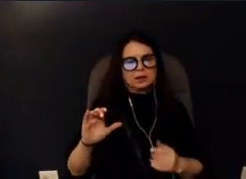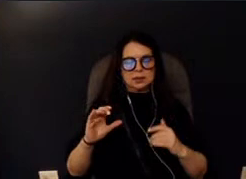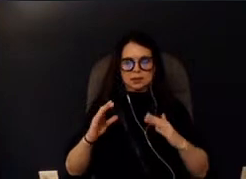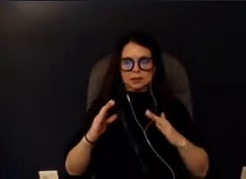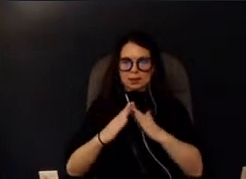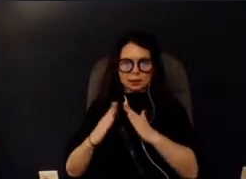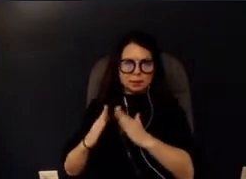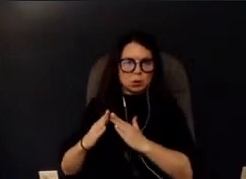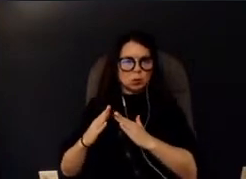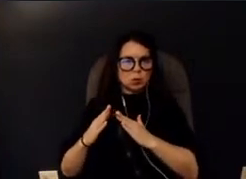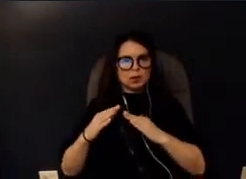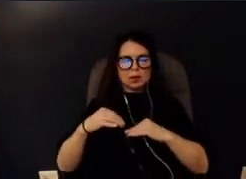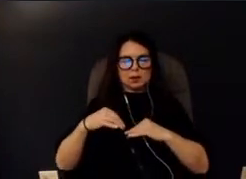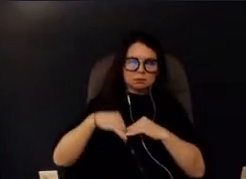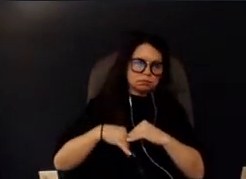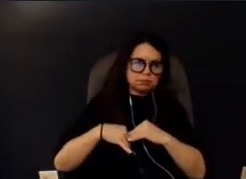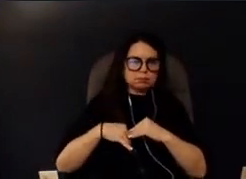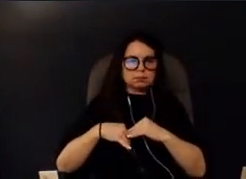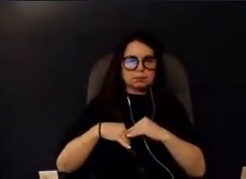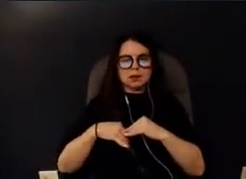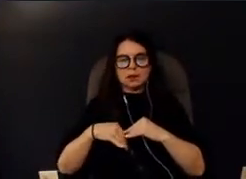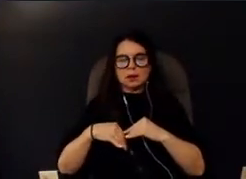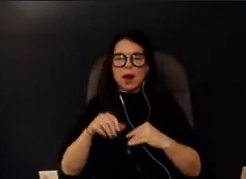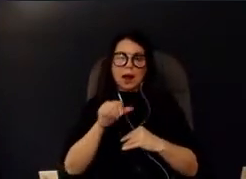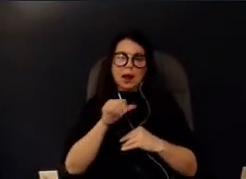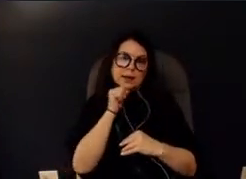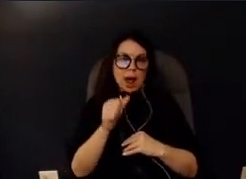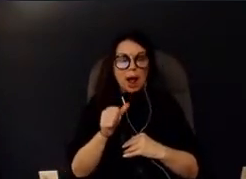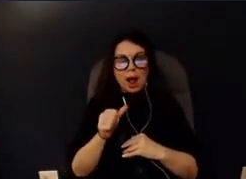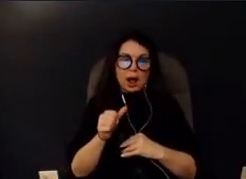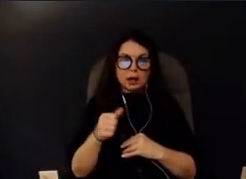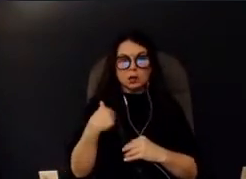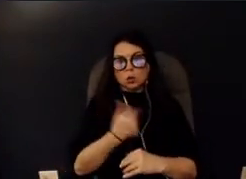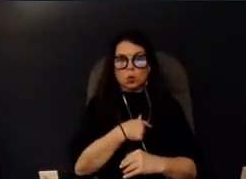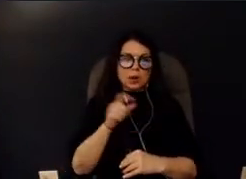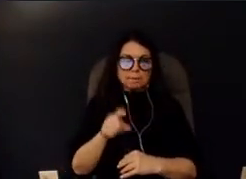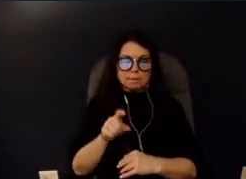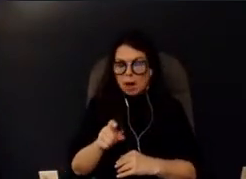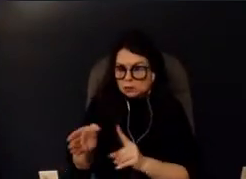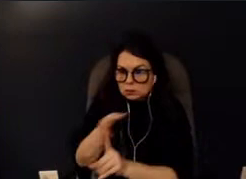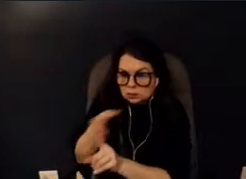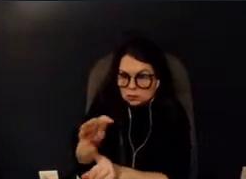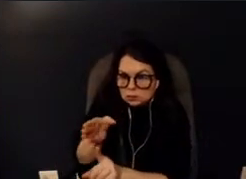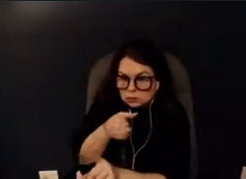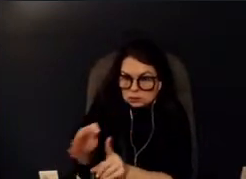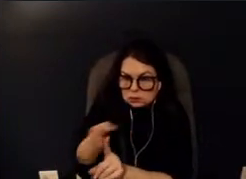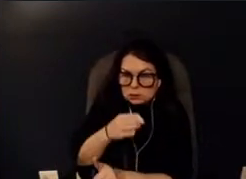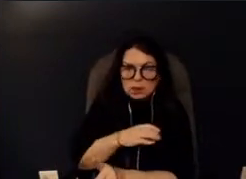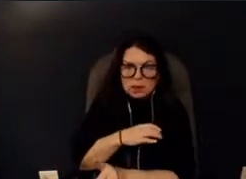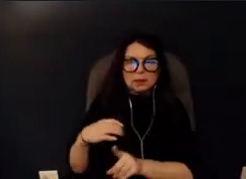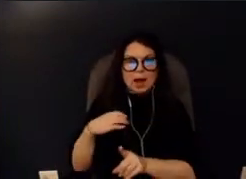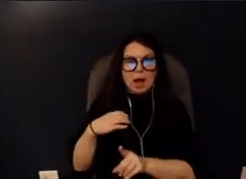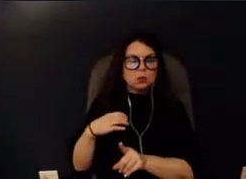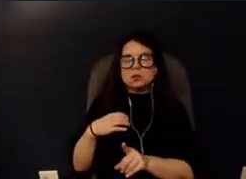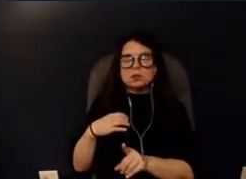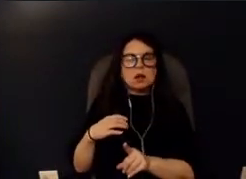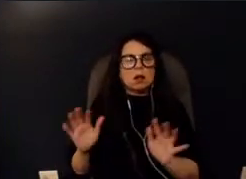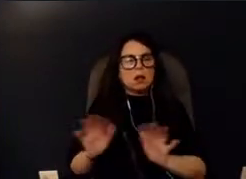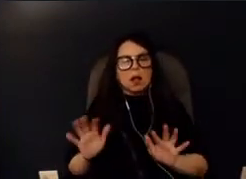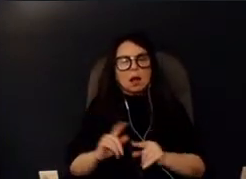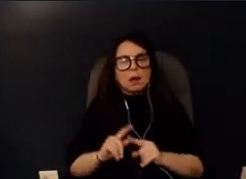go lobby the council member so they vote one way, but that it is those multiracial coalitions coming forward together with a proposal